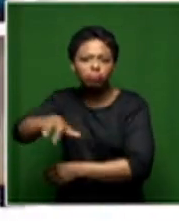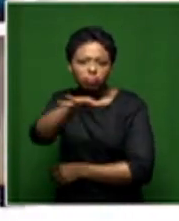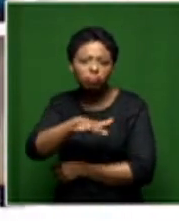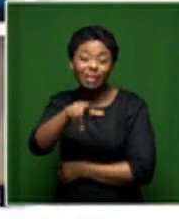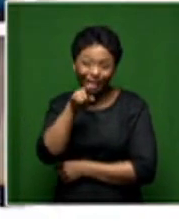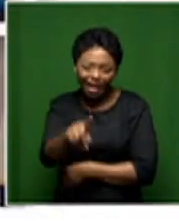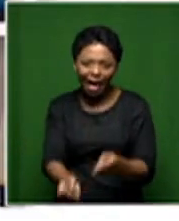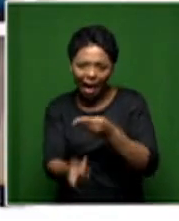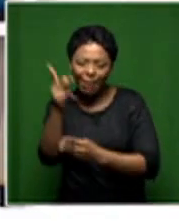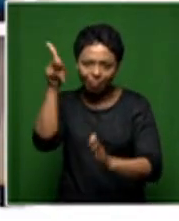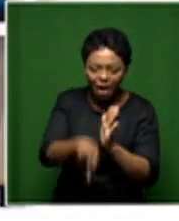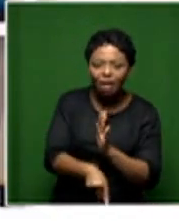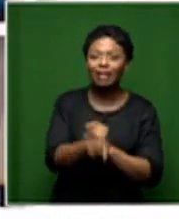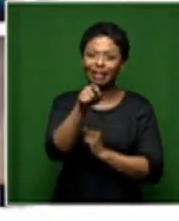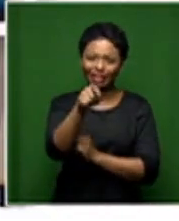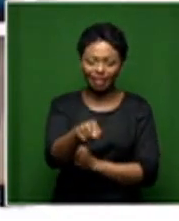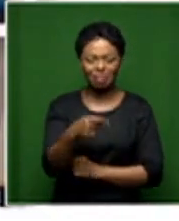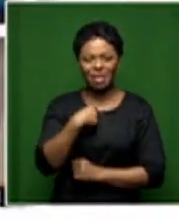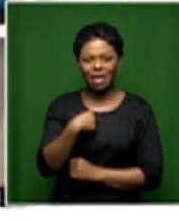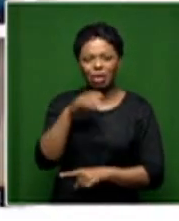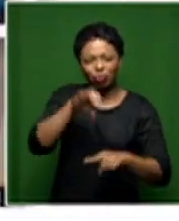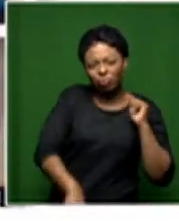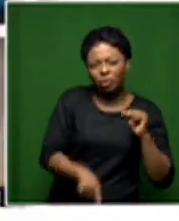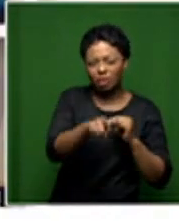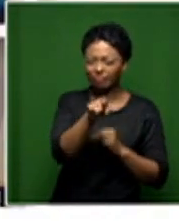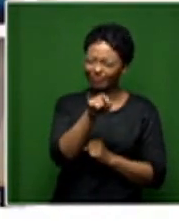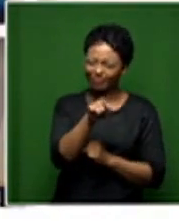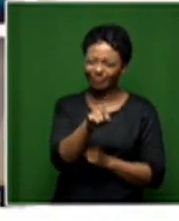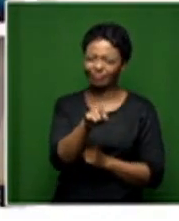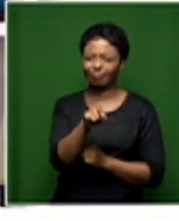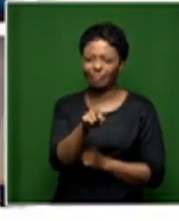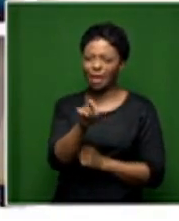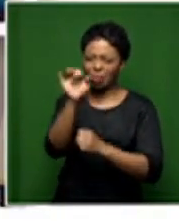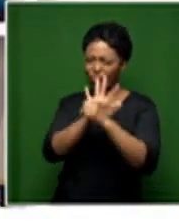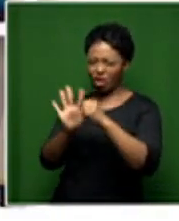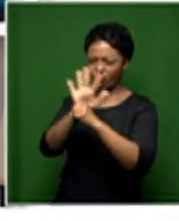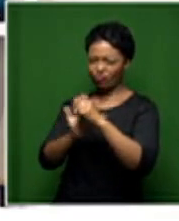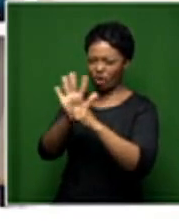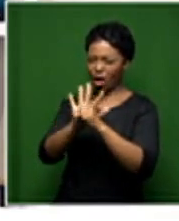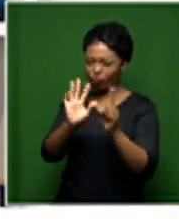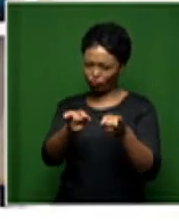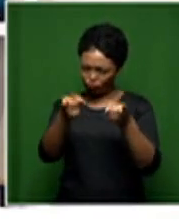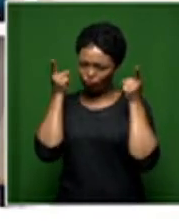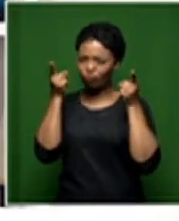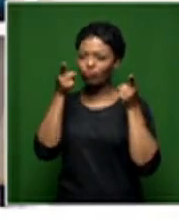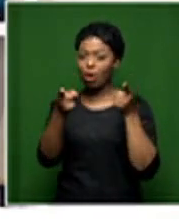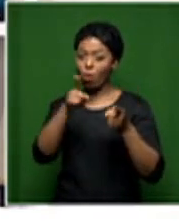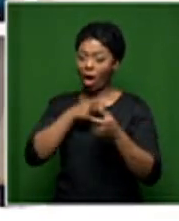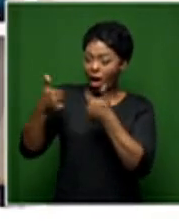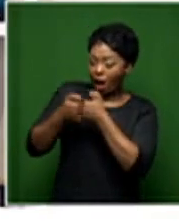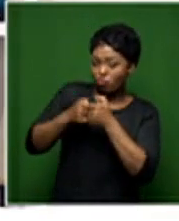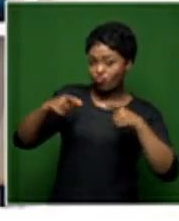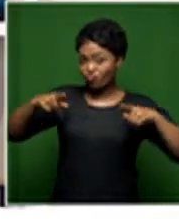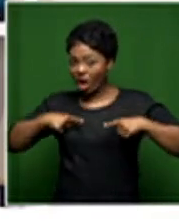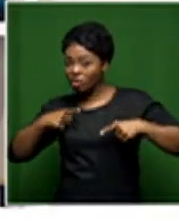really find platforms where I can educate and sort of enlighten them about the dangers of dating these powerful people, whether